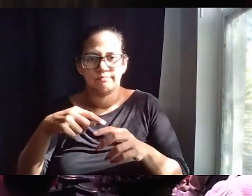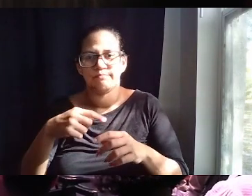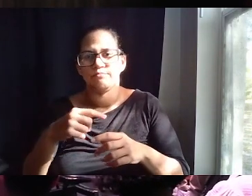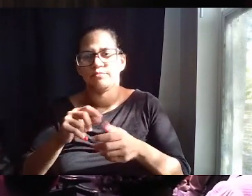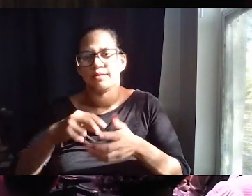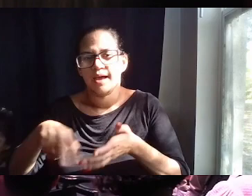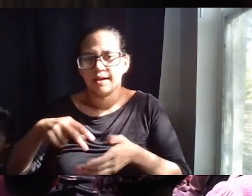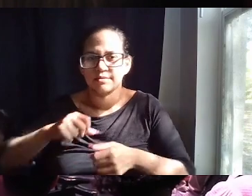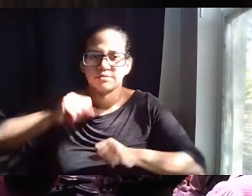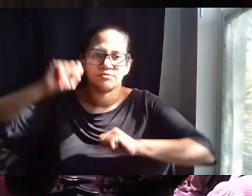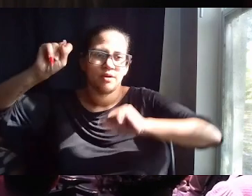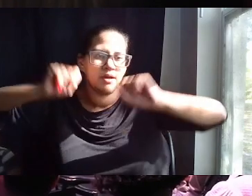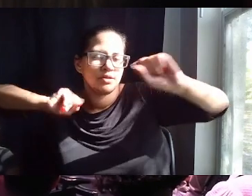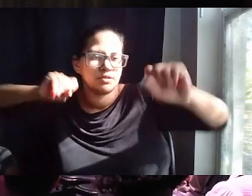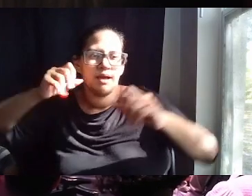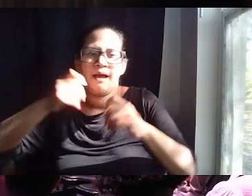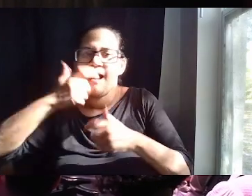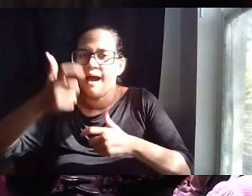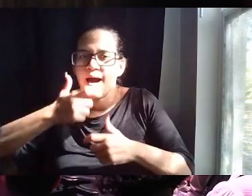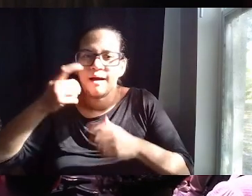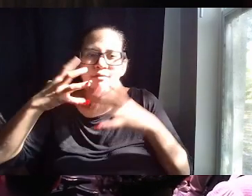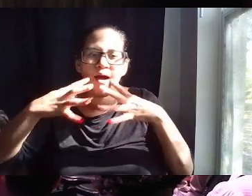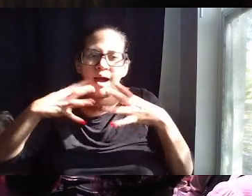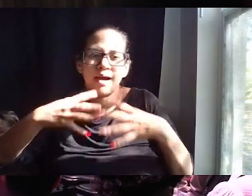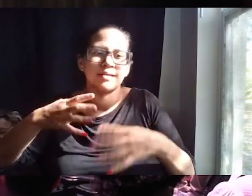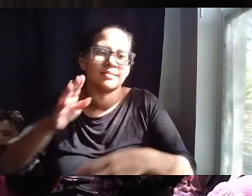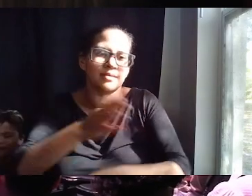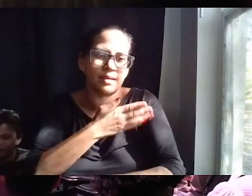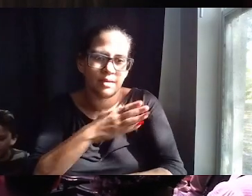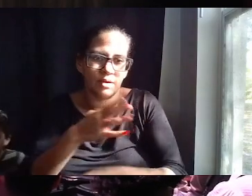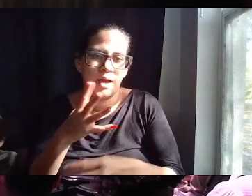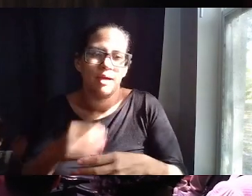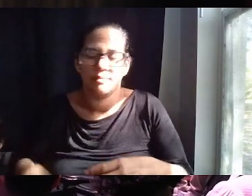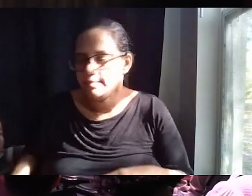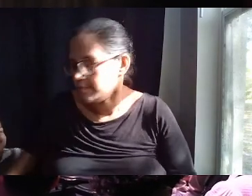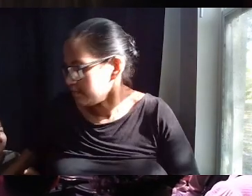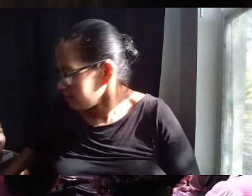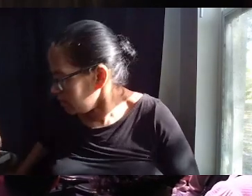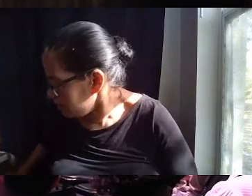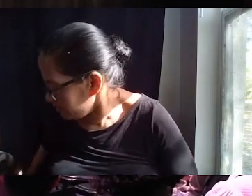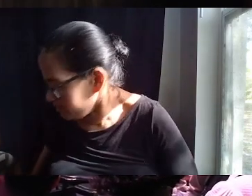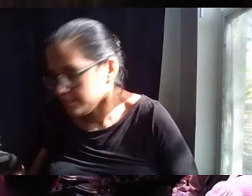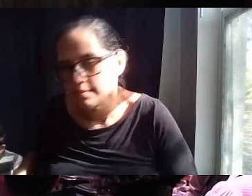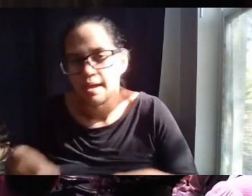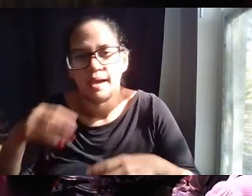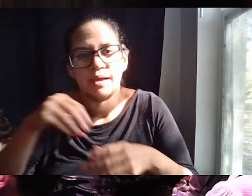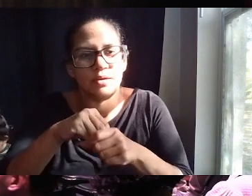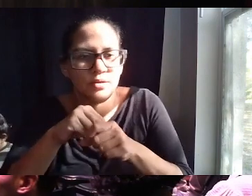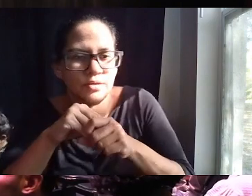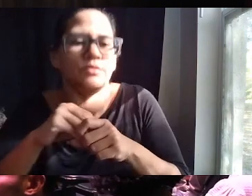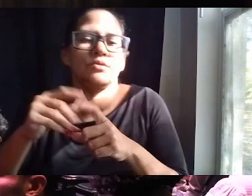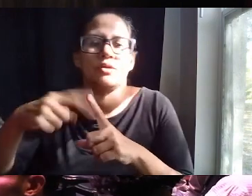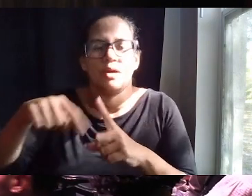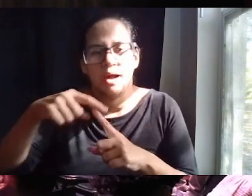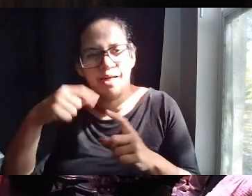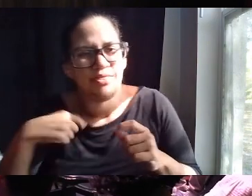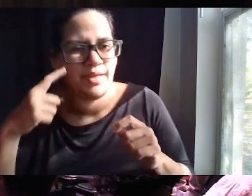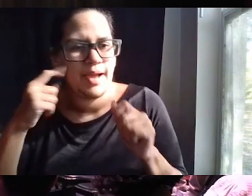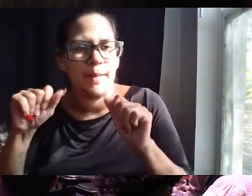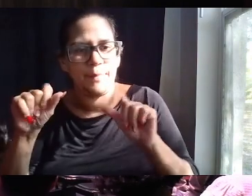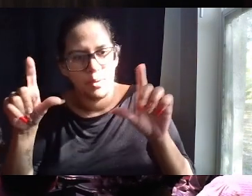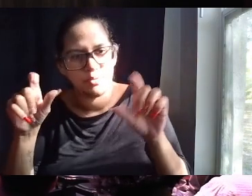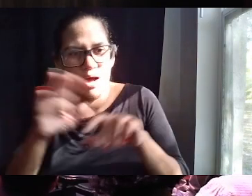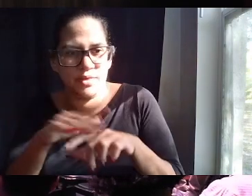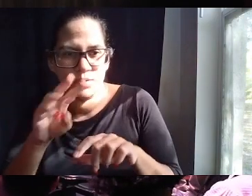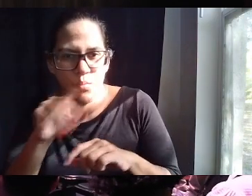crying, singing, and circles within circles. And post-it notes all along this wall. I think it was this wall, right? All